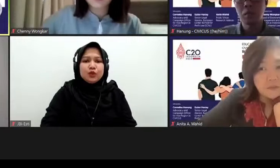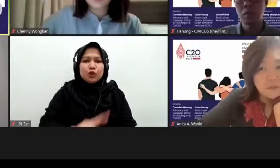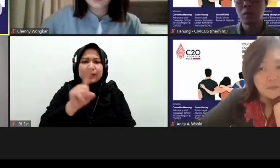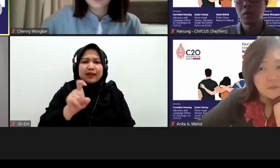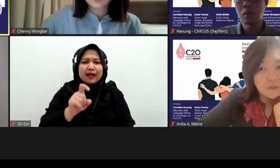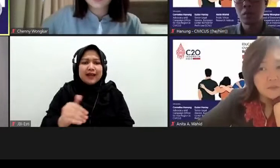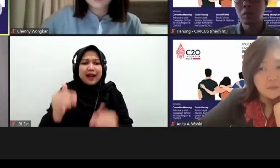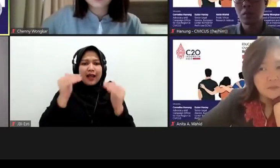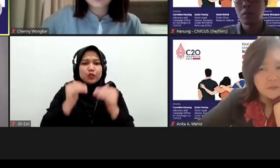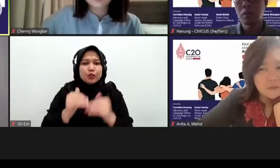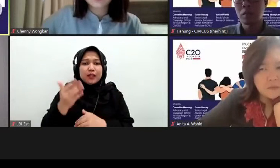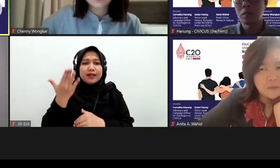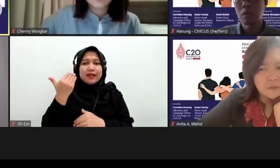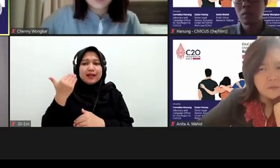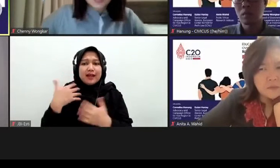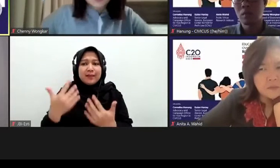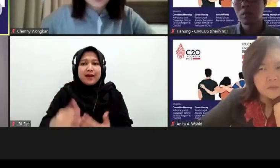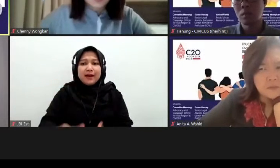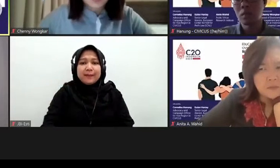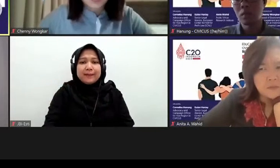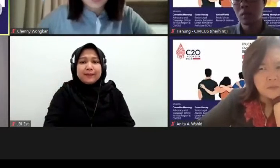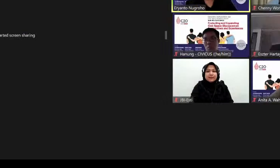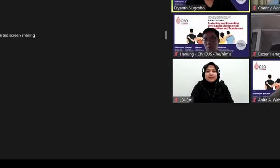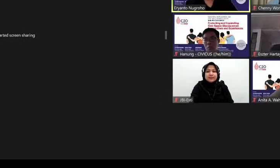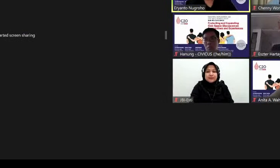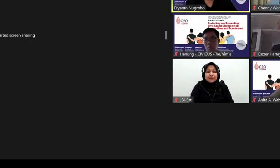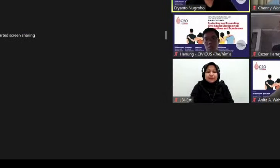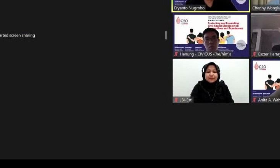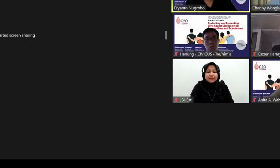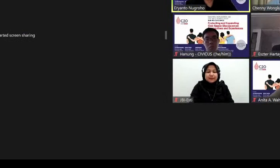PAC as well on during the Italian presidency.